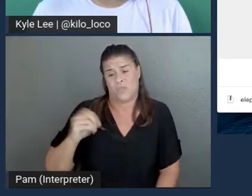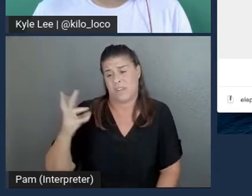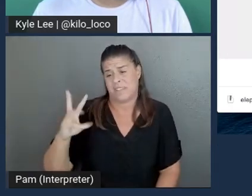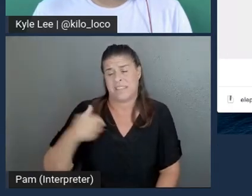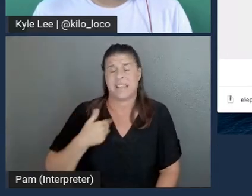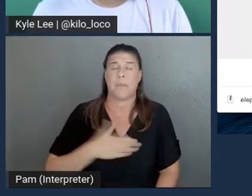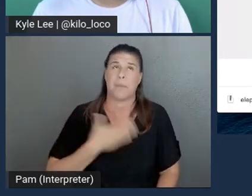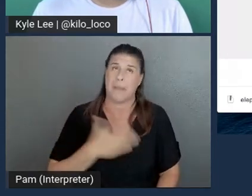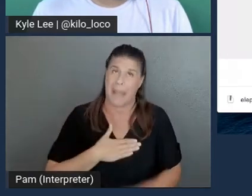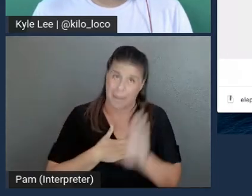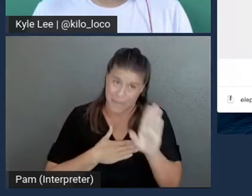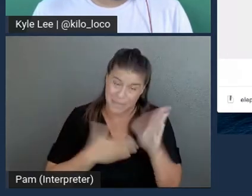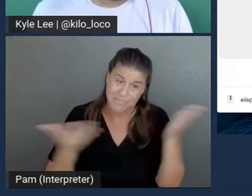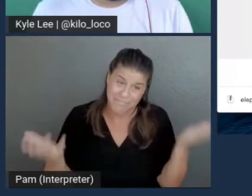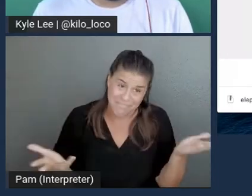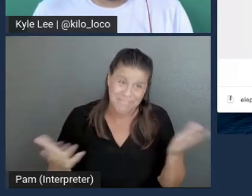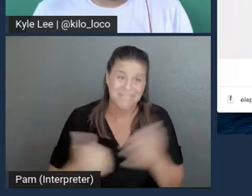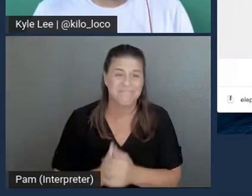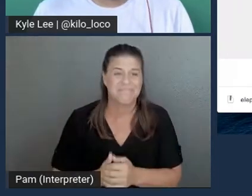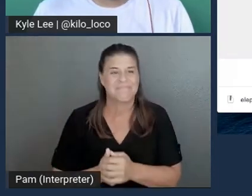happy. Yeah.